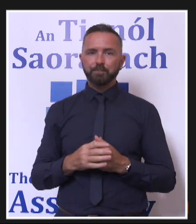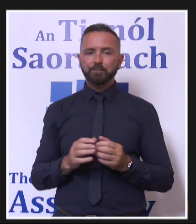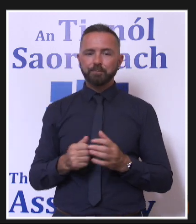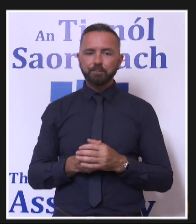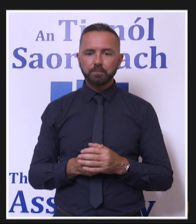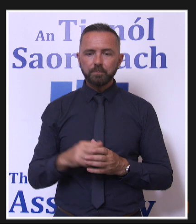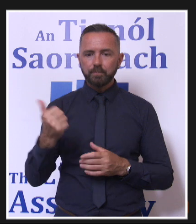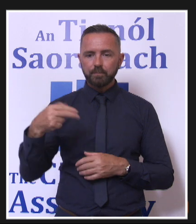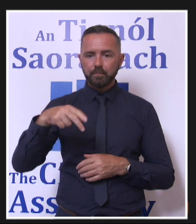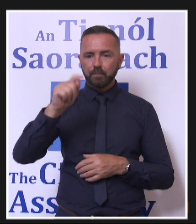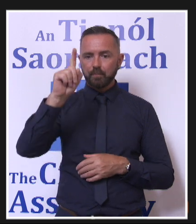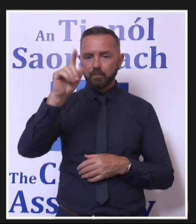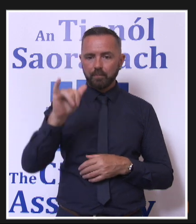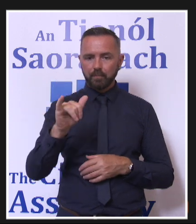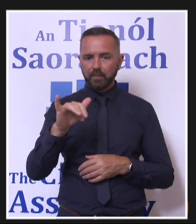Andy, maybe?